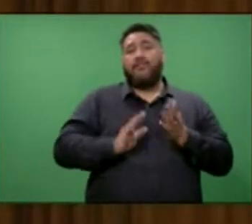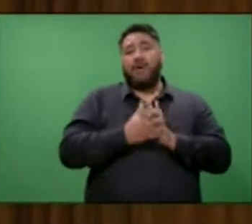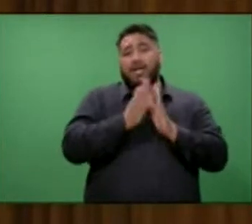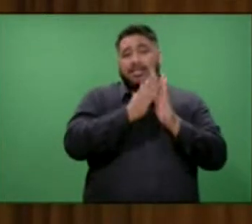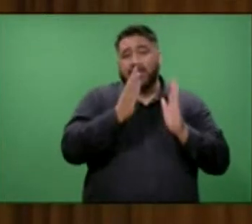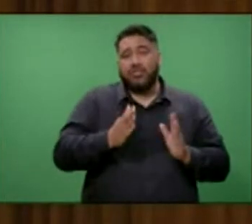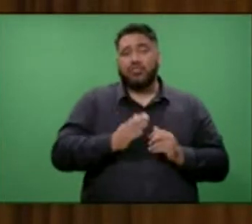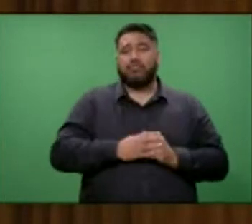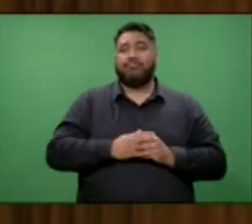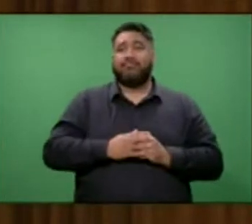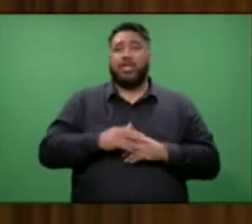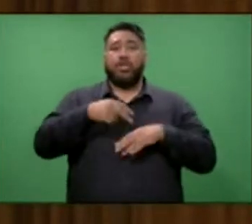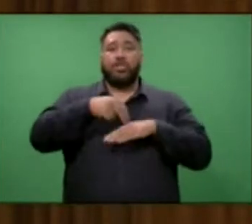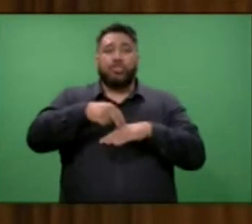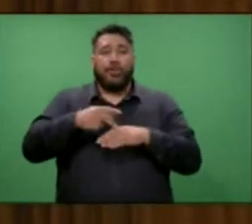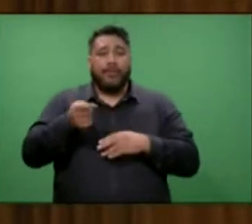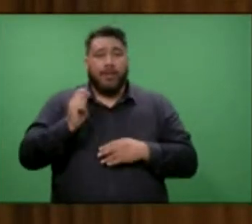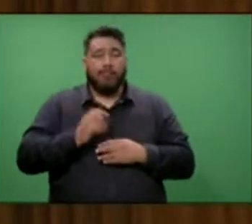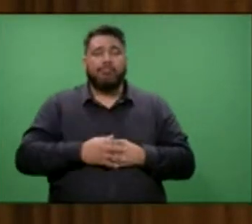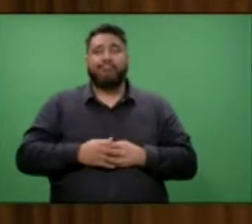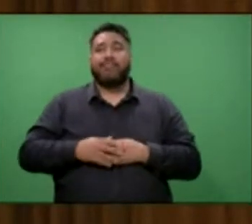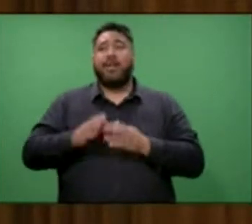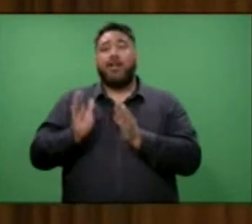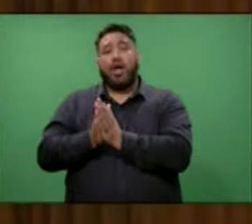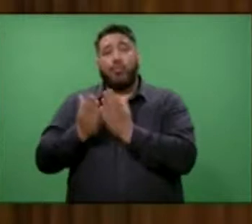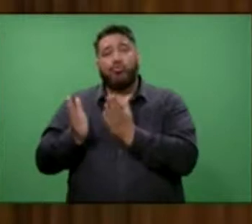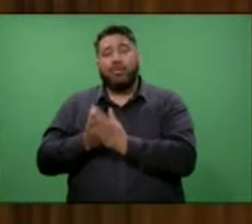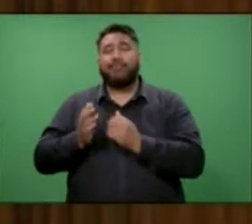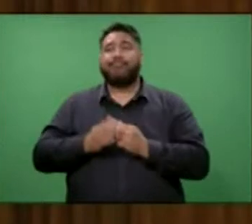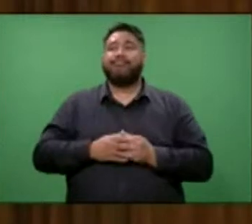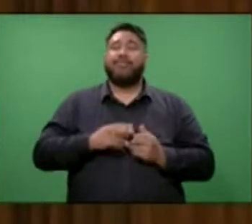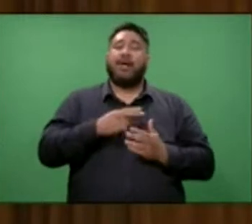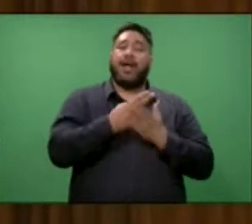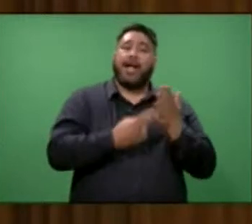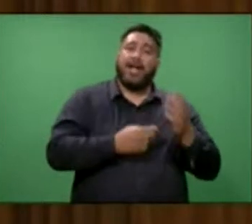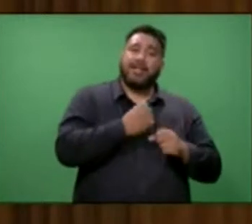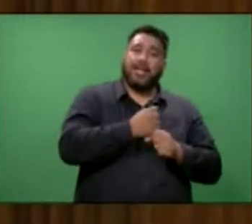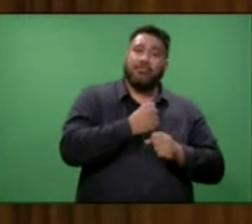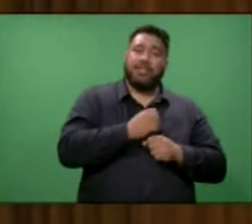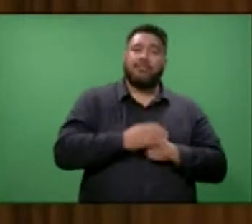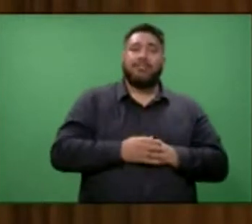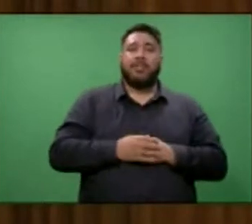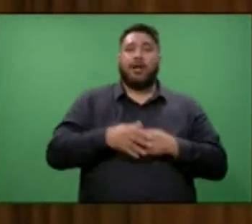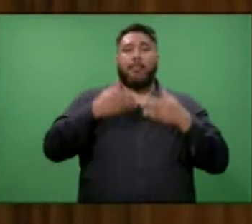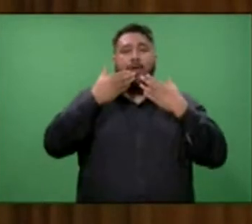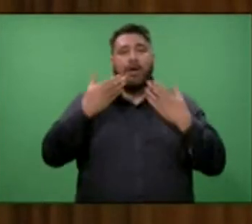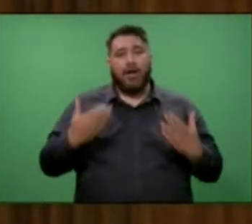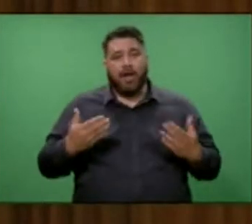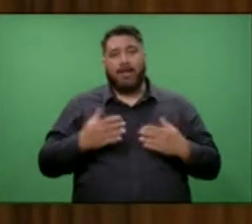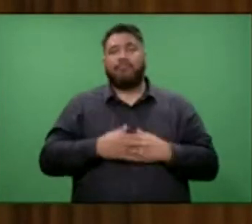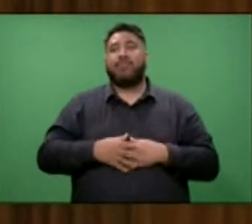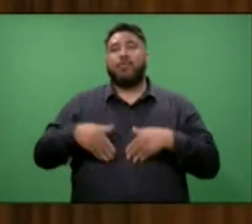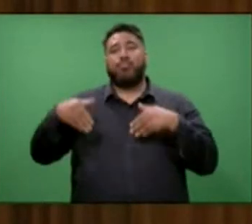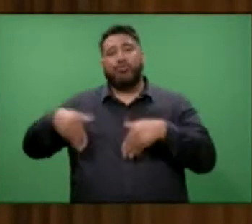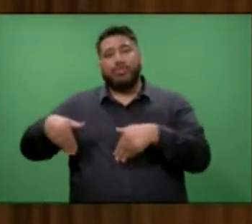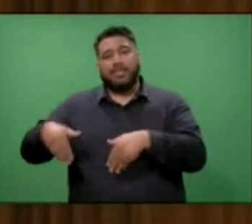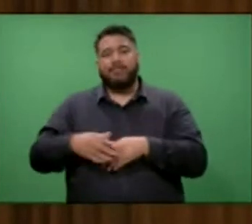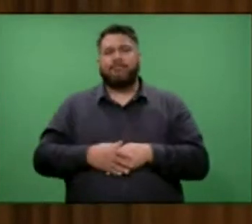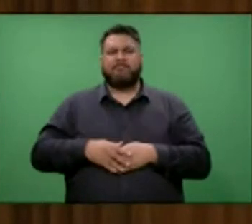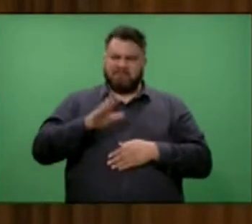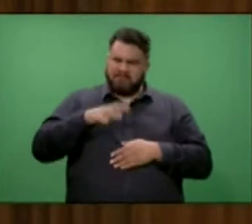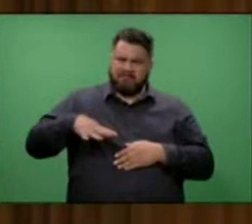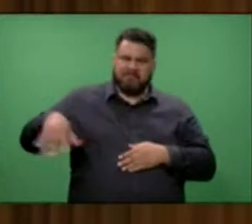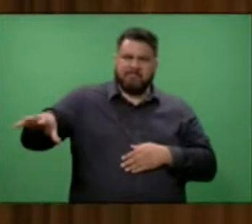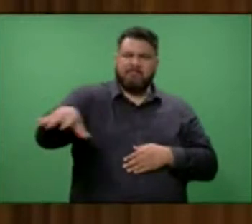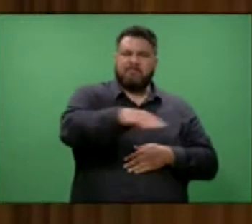clubs, and libraries, art galleries, marae, and museums. Facilities across the country that bring